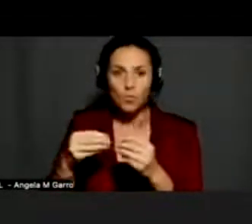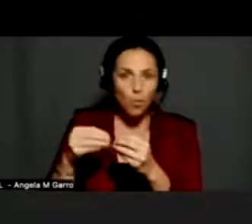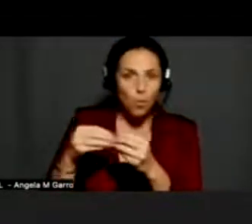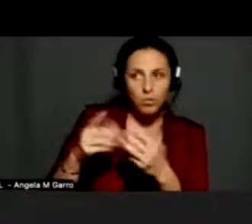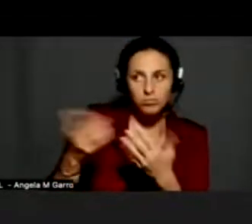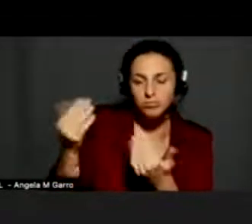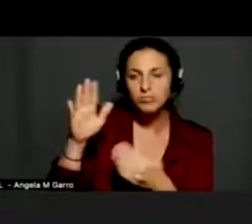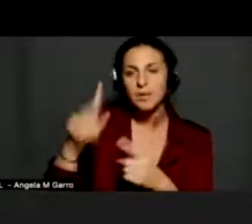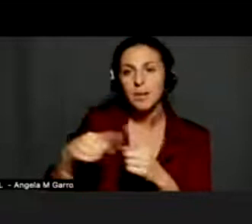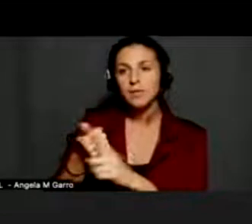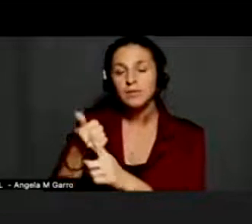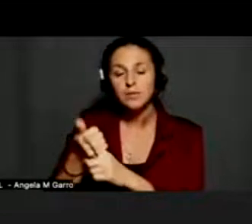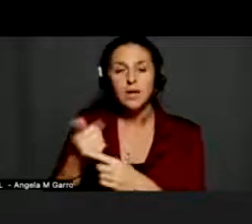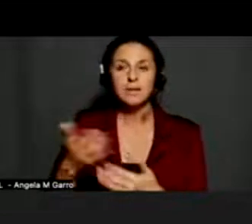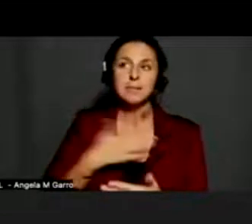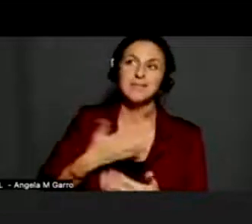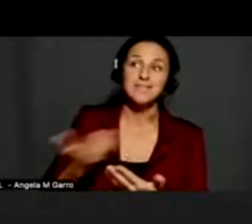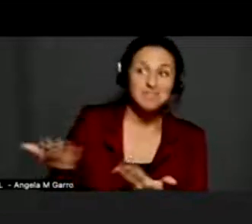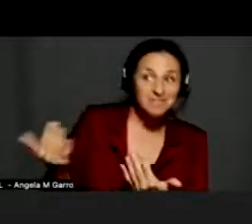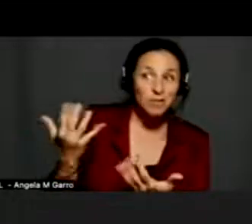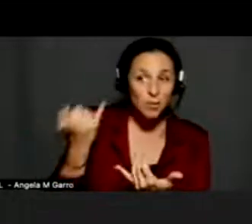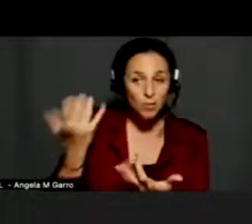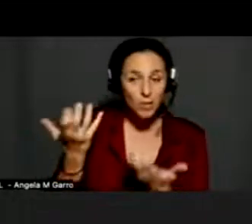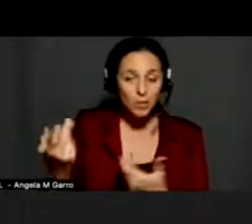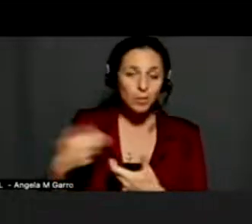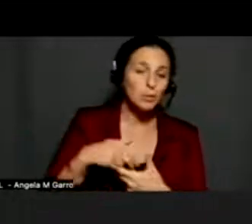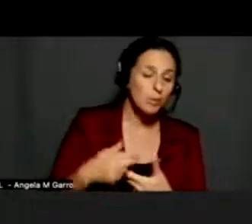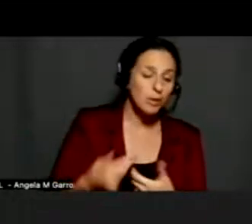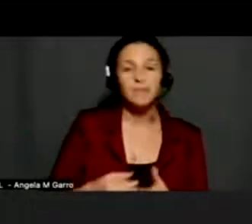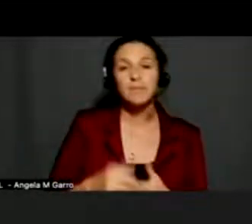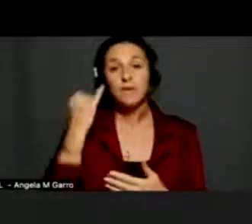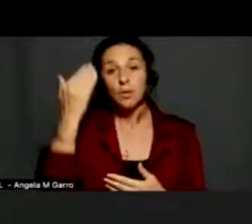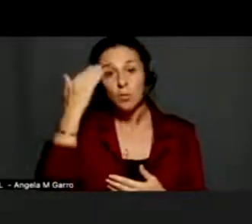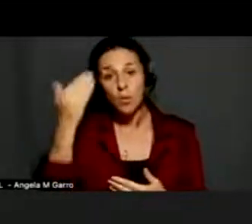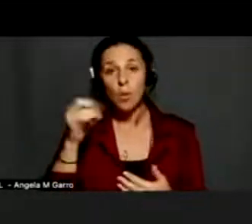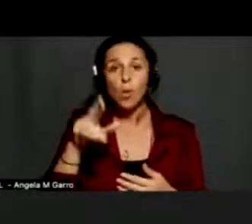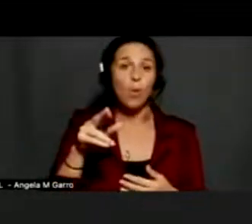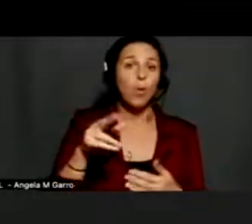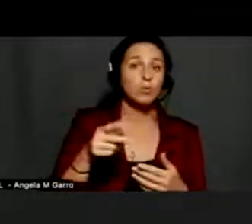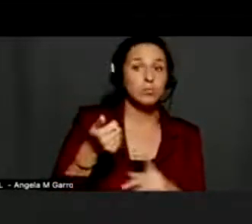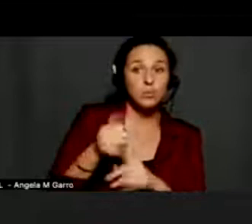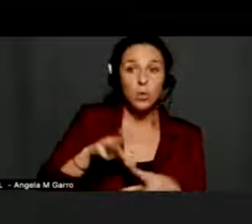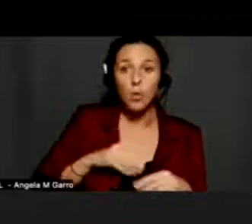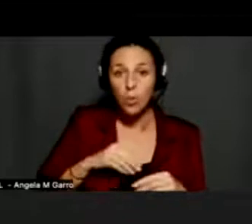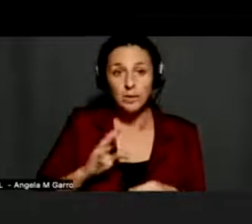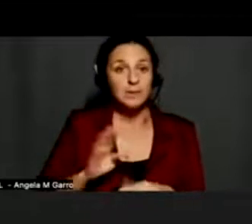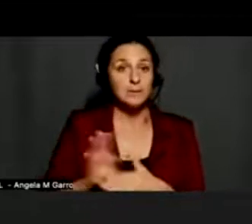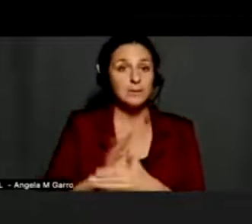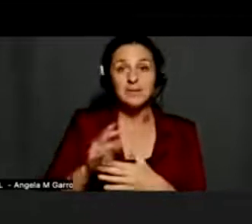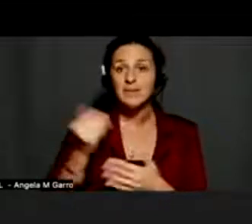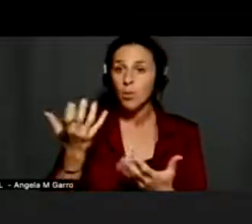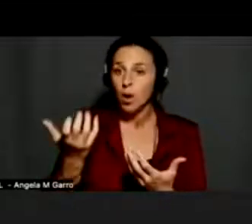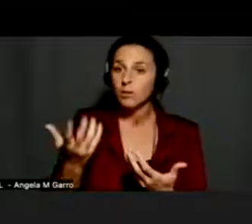committee. And if you know of any businesses or own a business who would like to make a difference in our community, please let